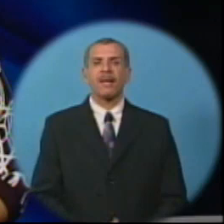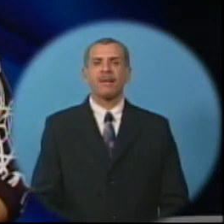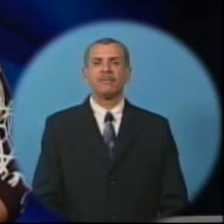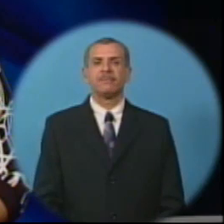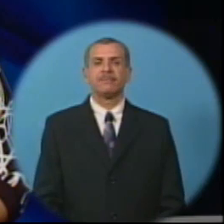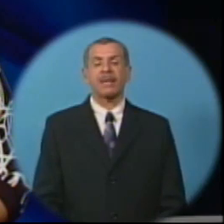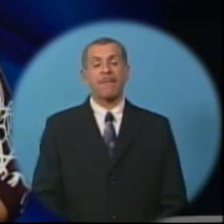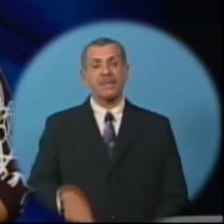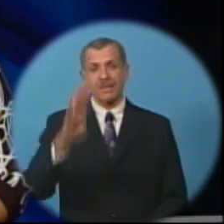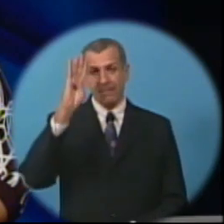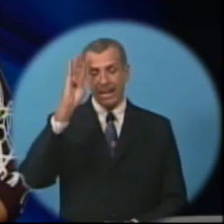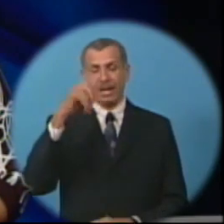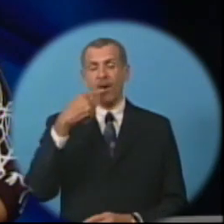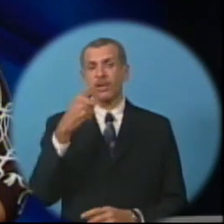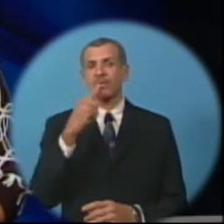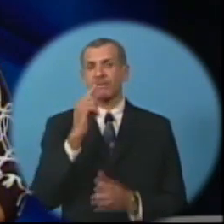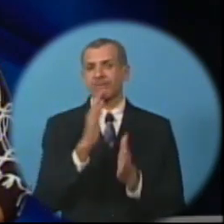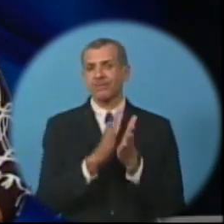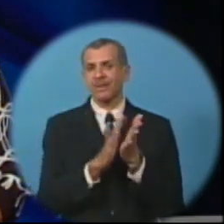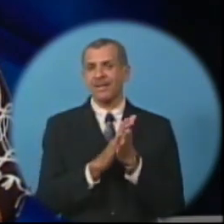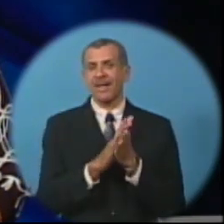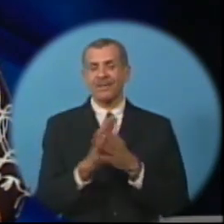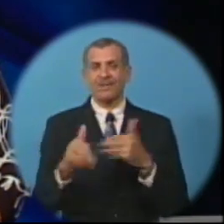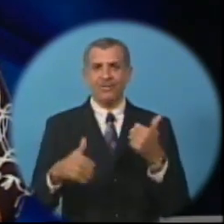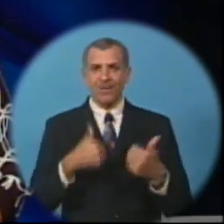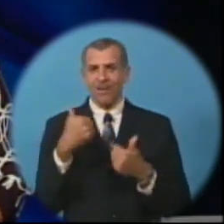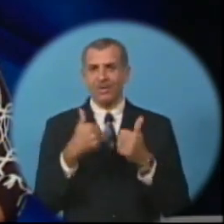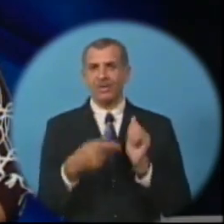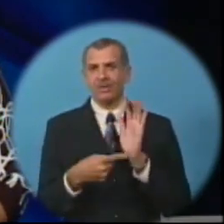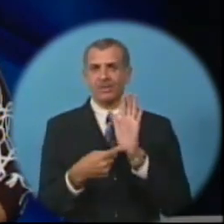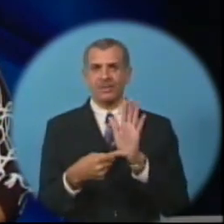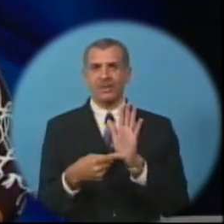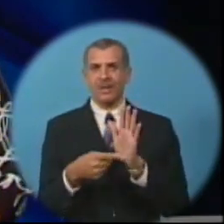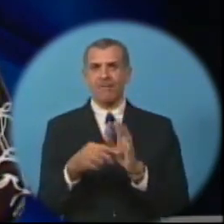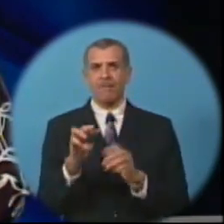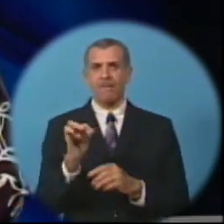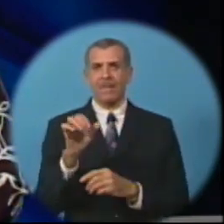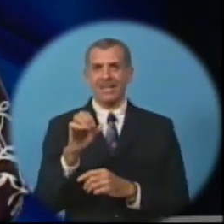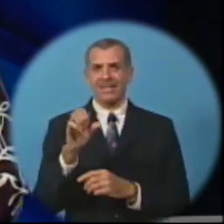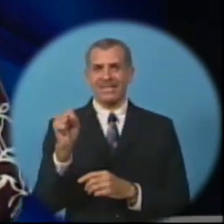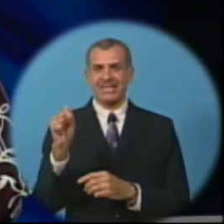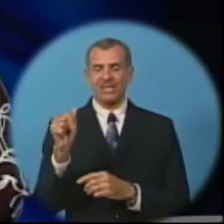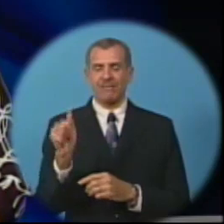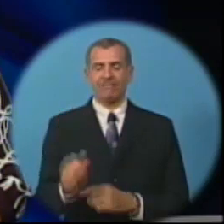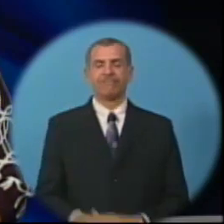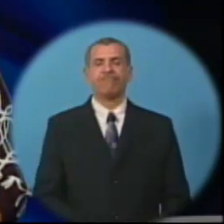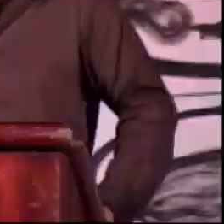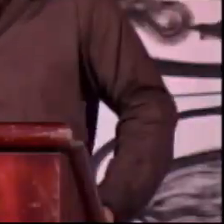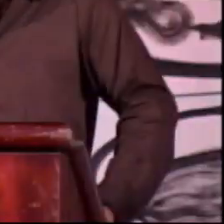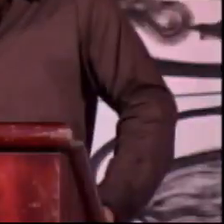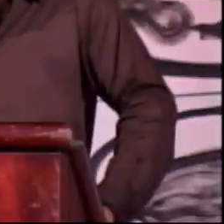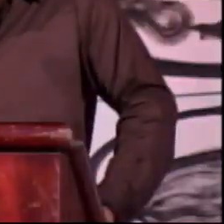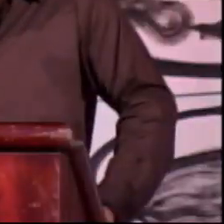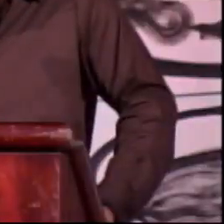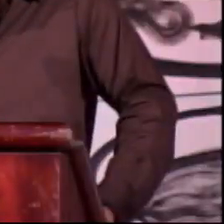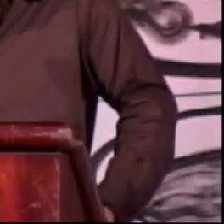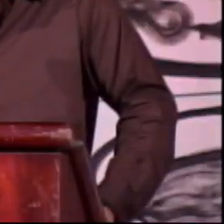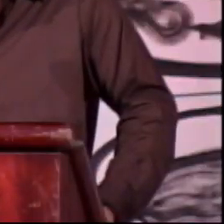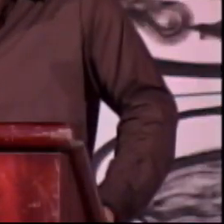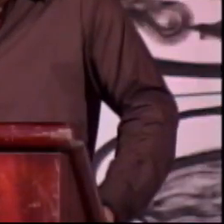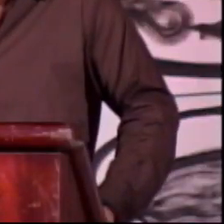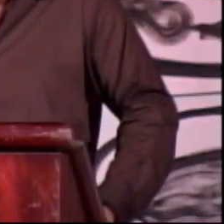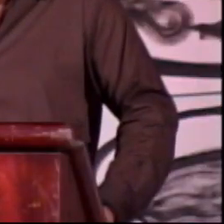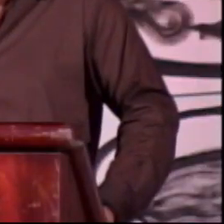Mr. Blackett also lauded the use of drama to get the message across. The use of drama to educate the elderly has been